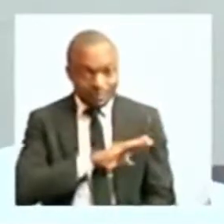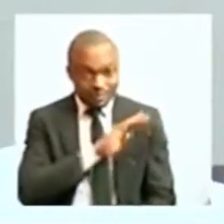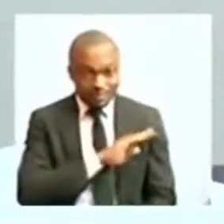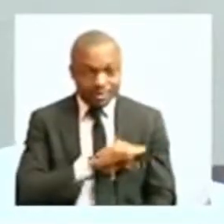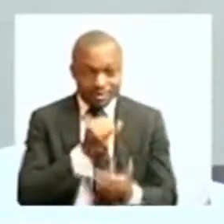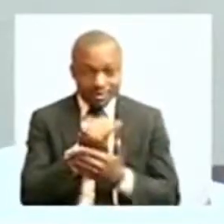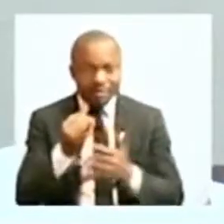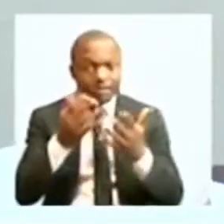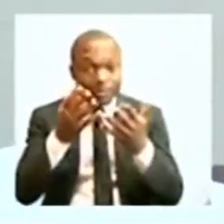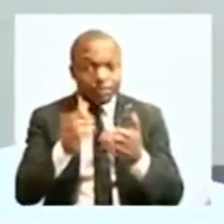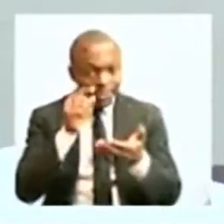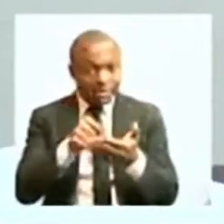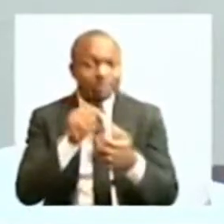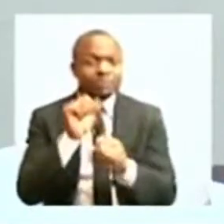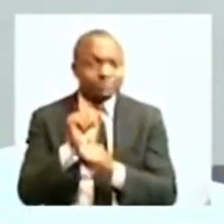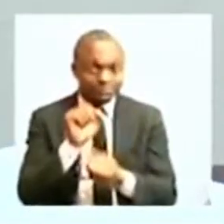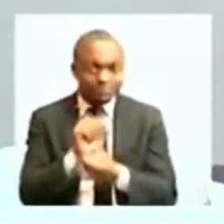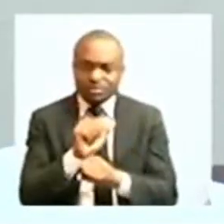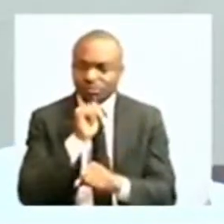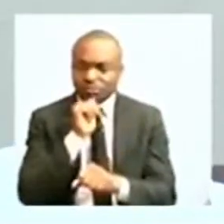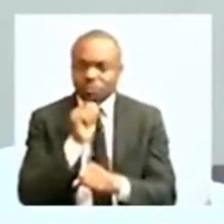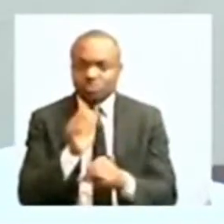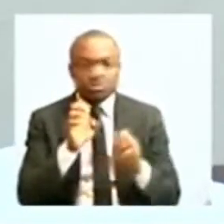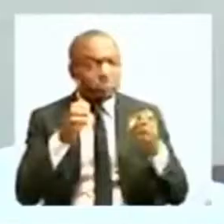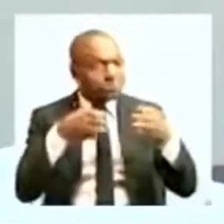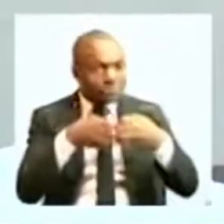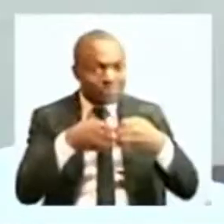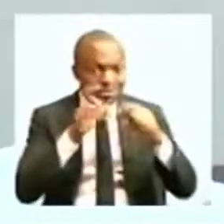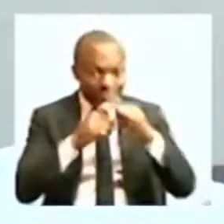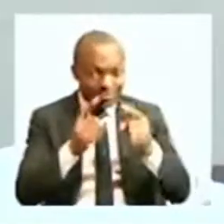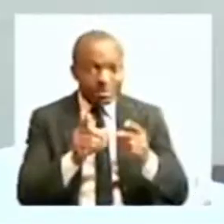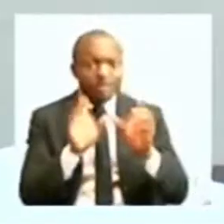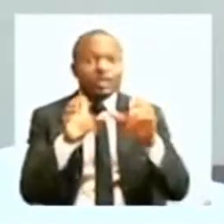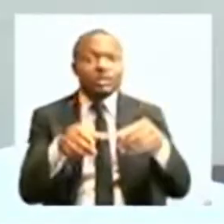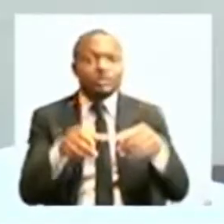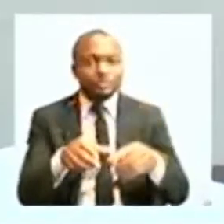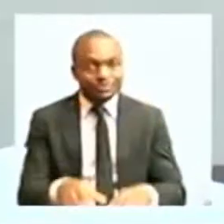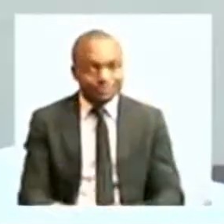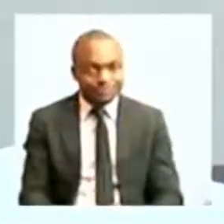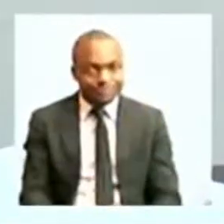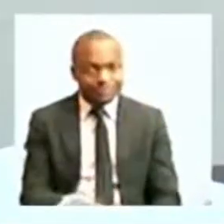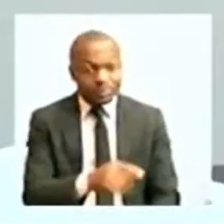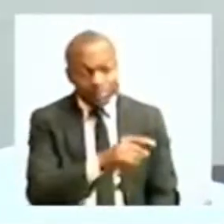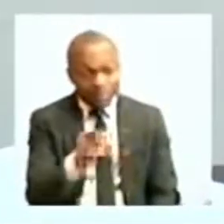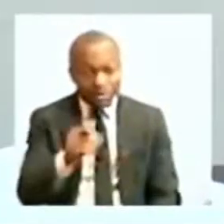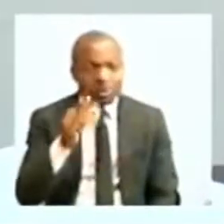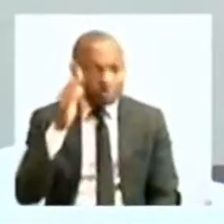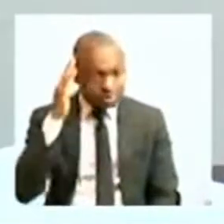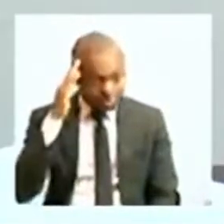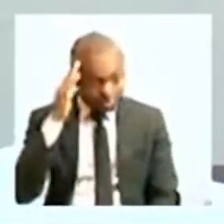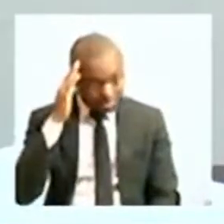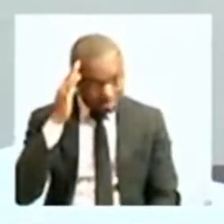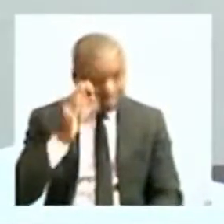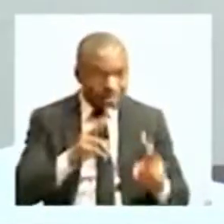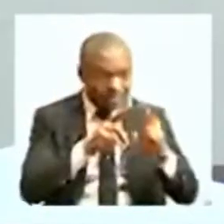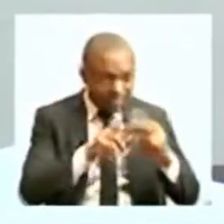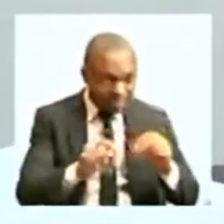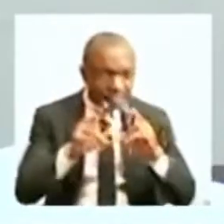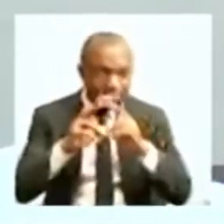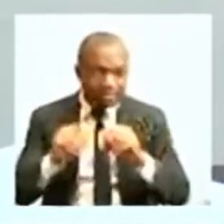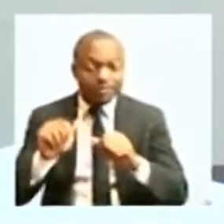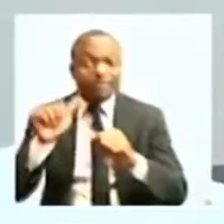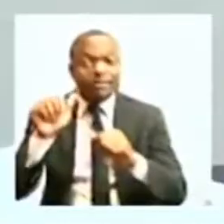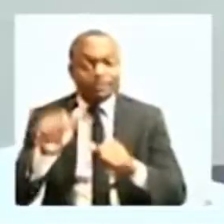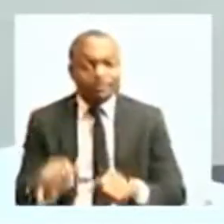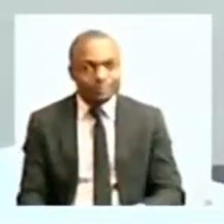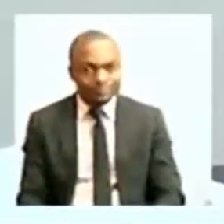if you want this to work, it's not the banks, it's the councils. They are the ones who know the villages and everything.